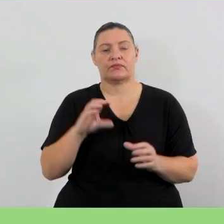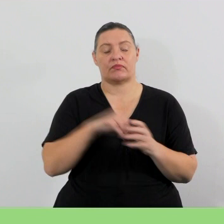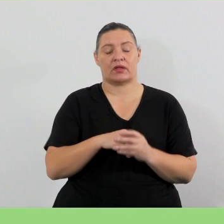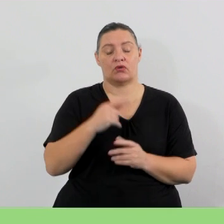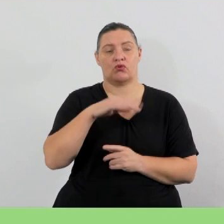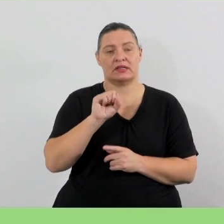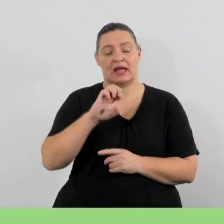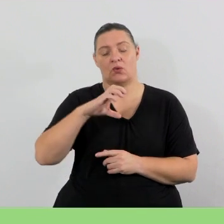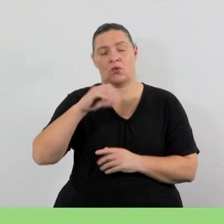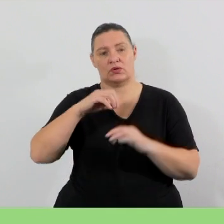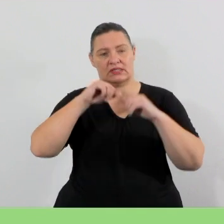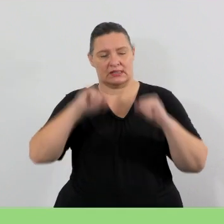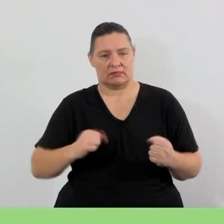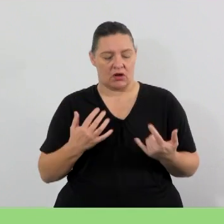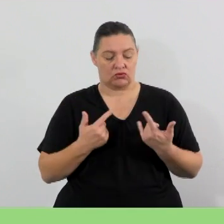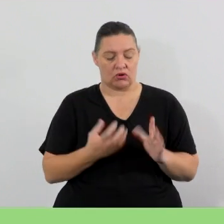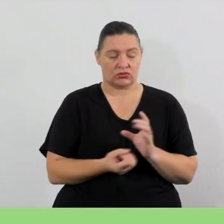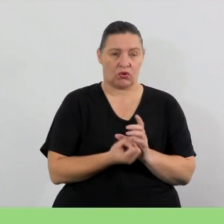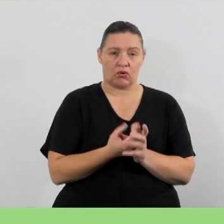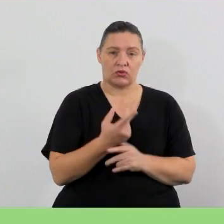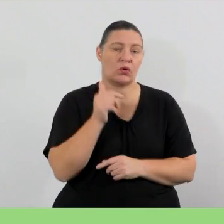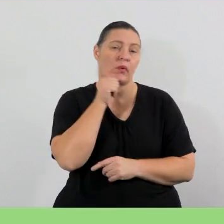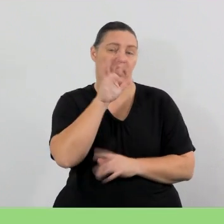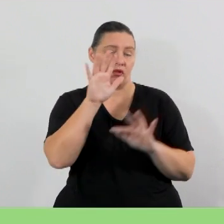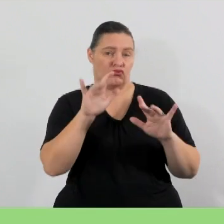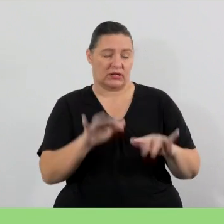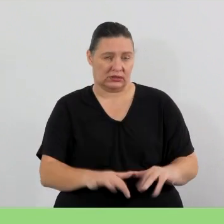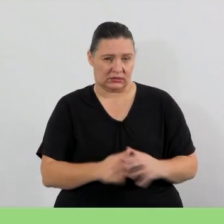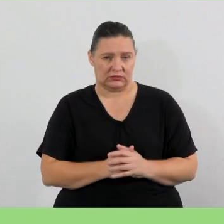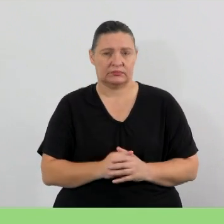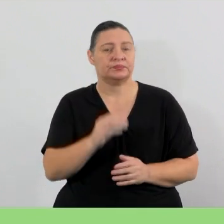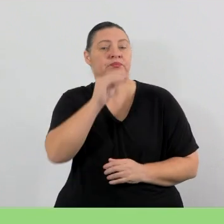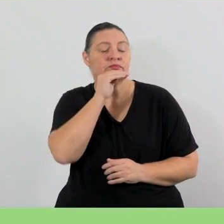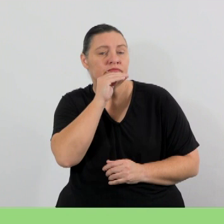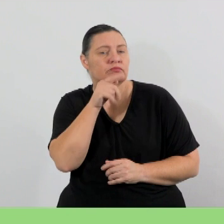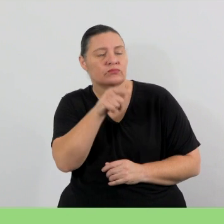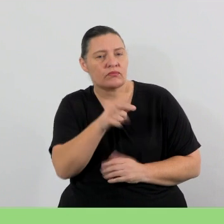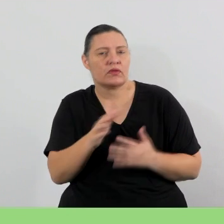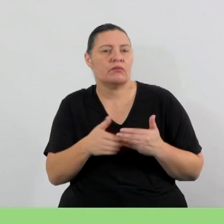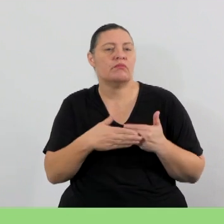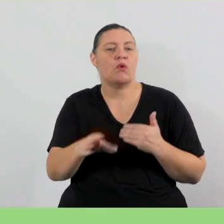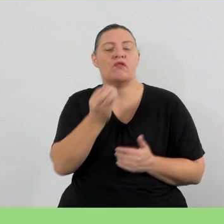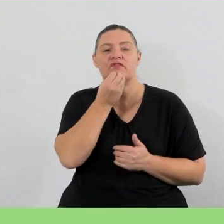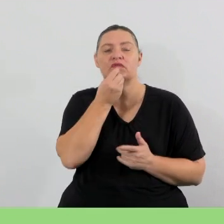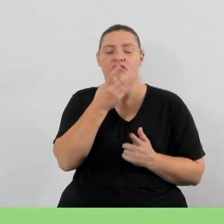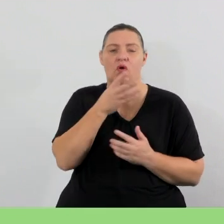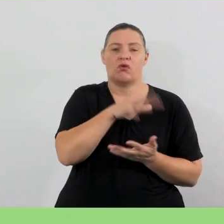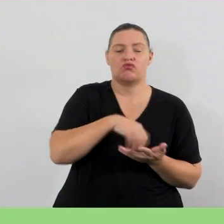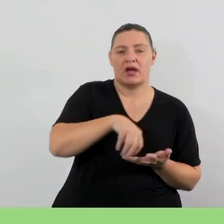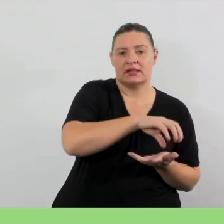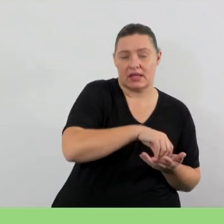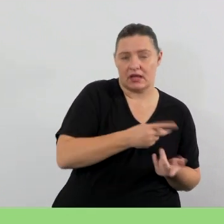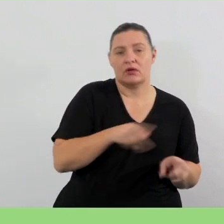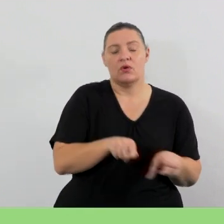In a grass ecosystem, the grass grows when it rains. This means there is more food for